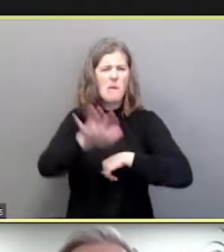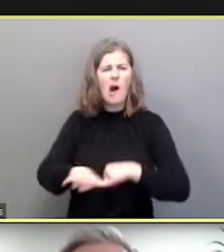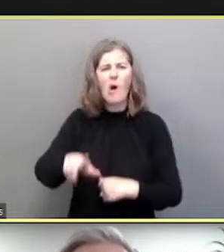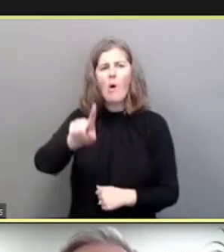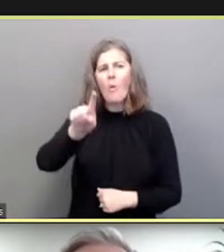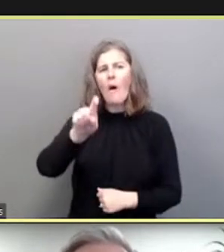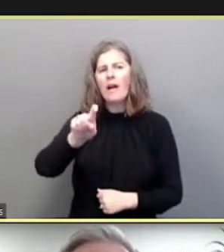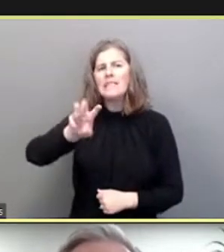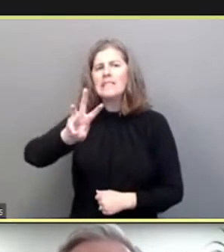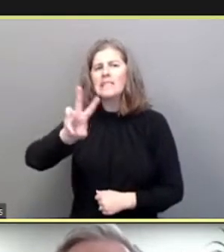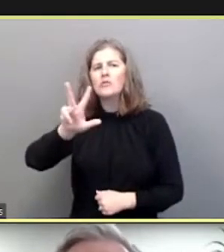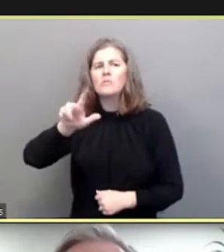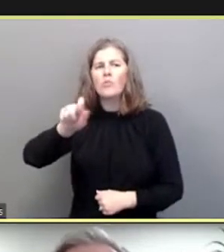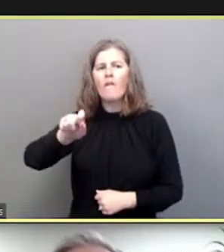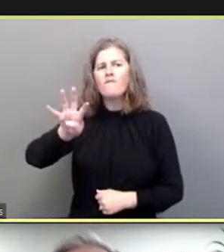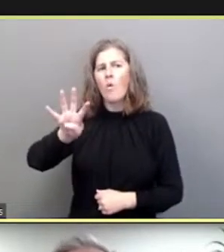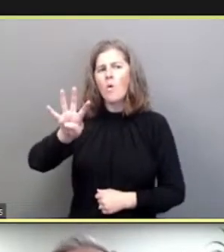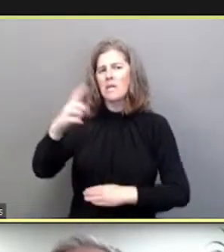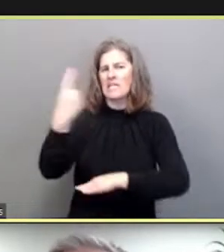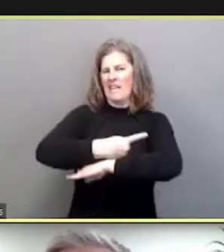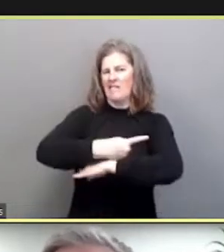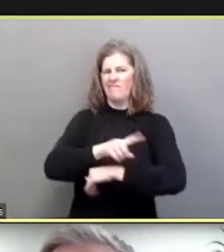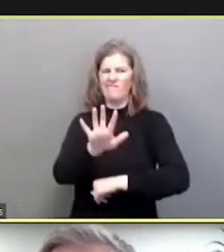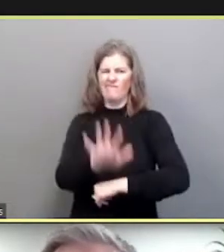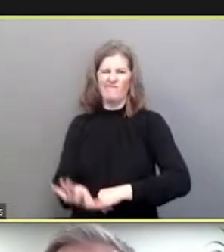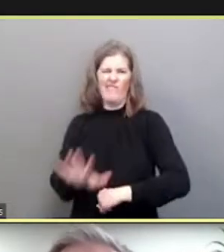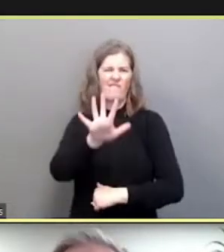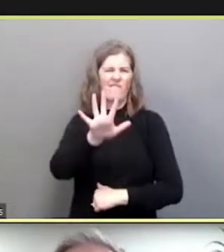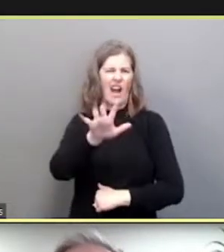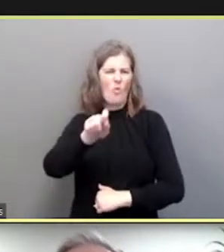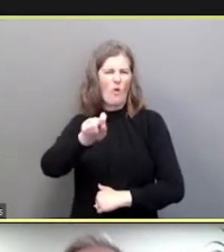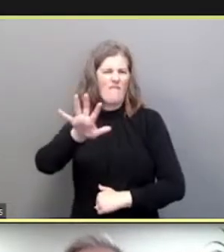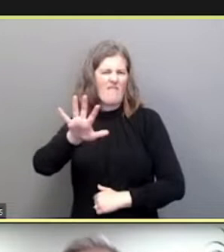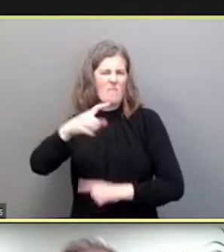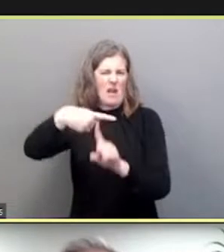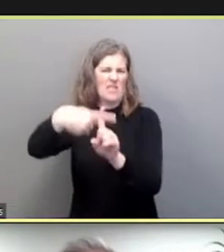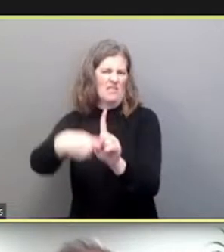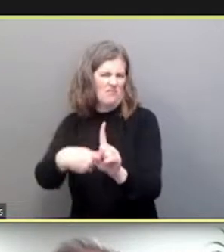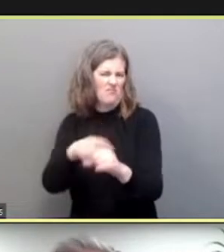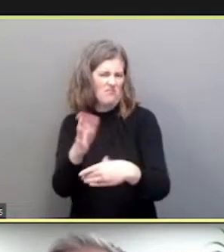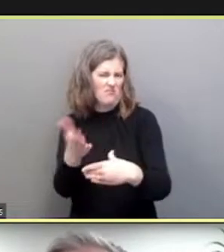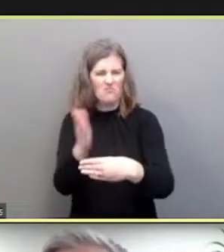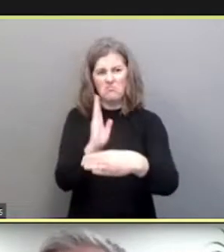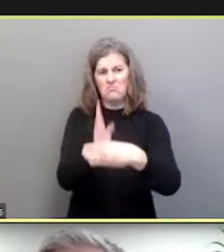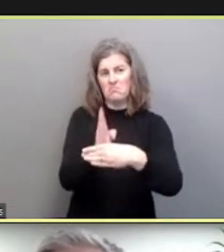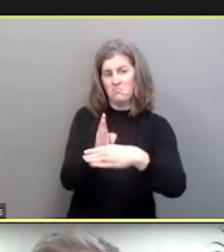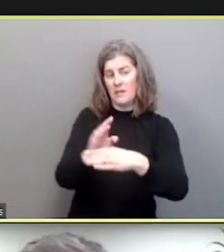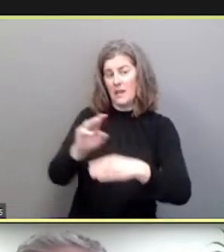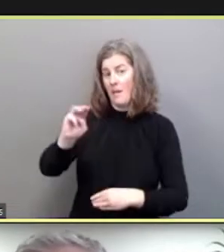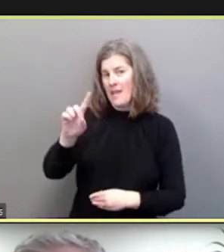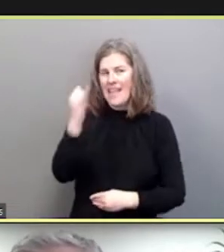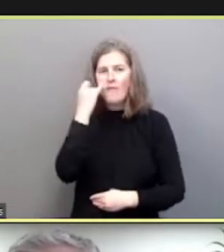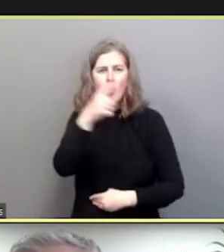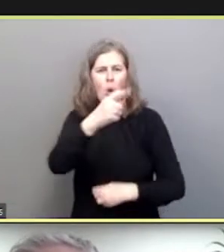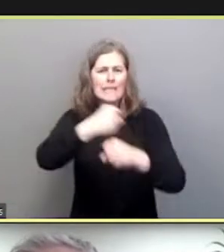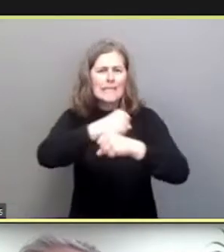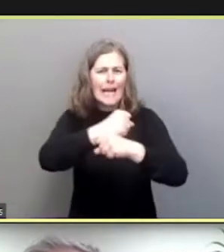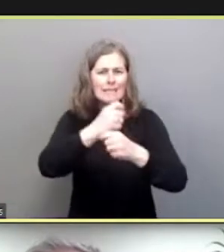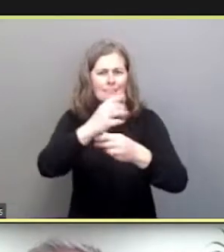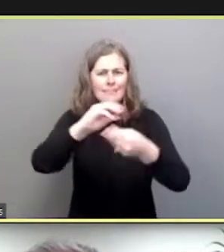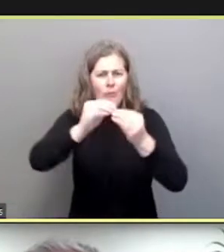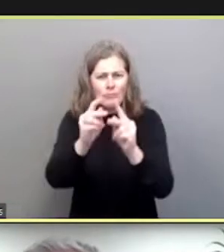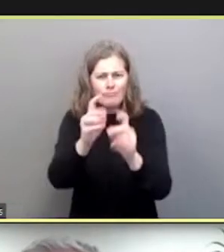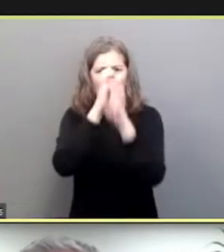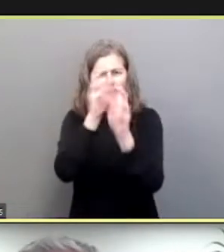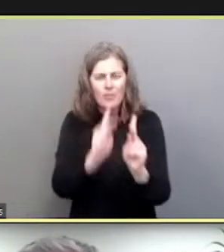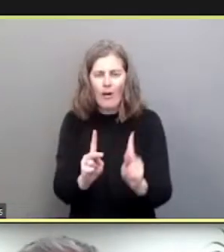163.4 days, which works out to about 5.5 months. The median, if we have statisticians watching, and I know we do because I always